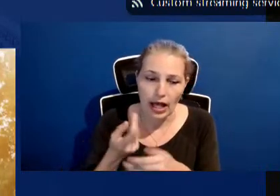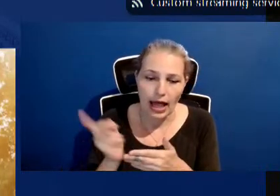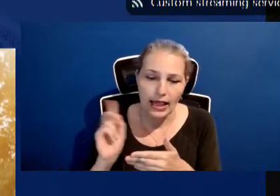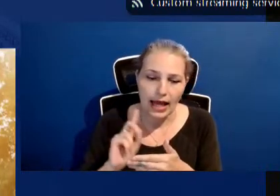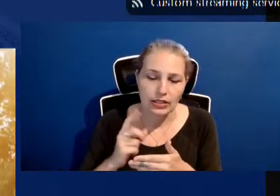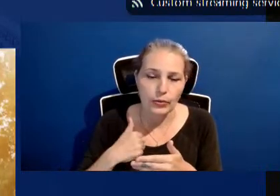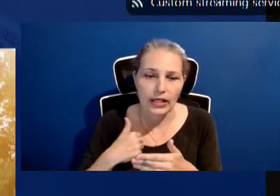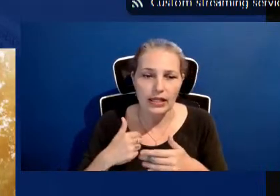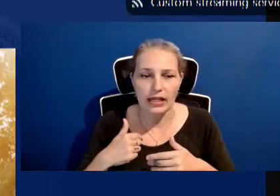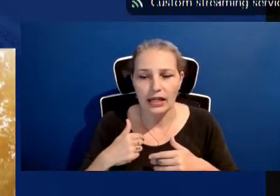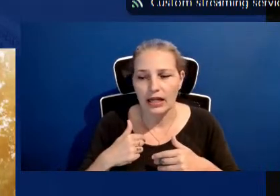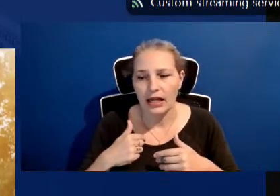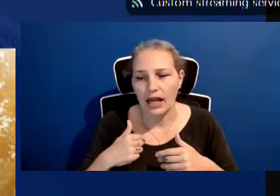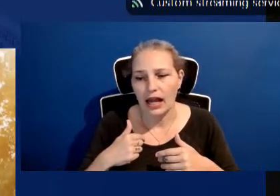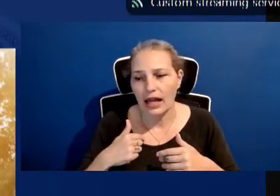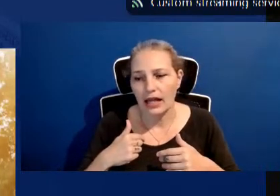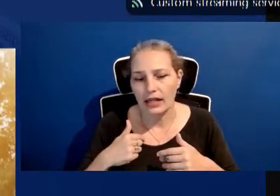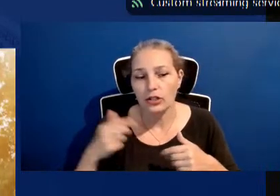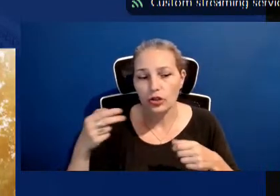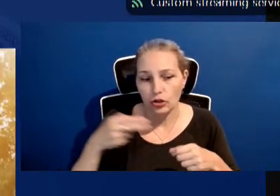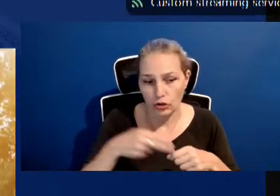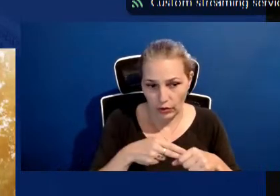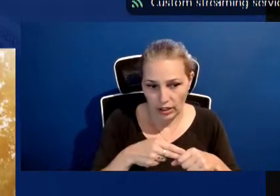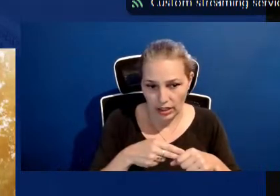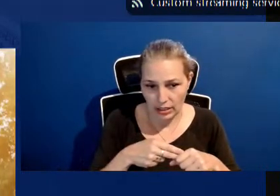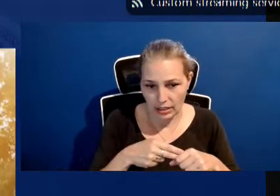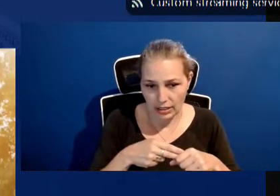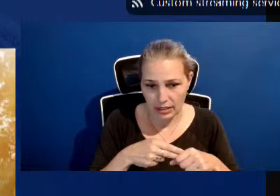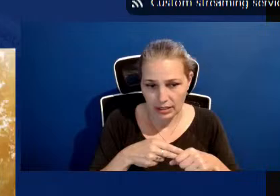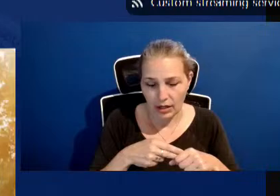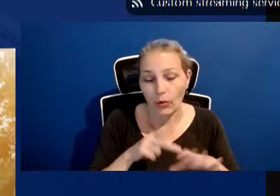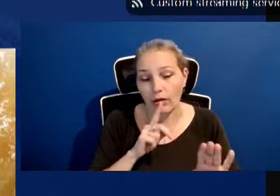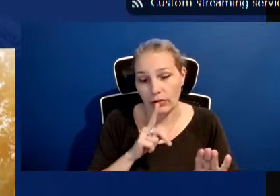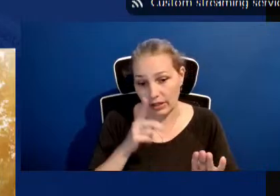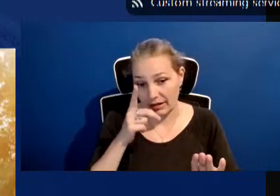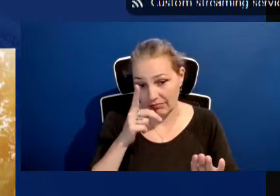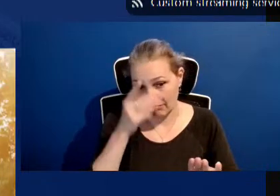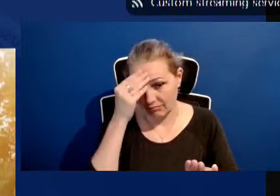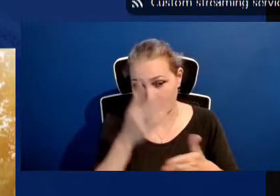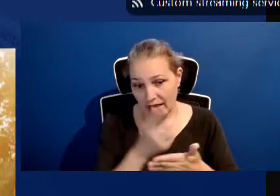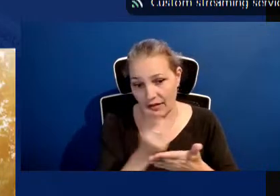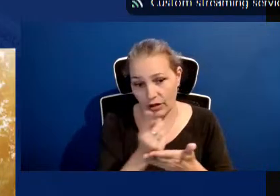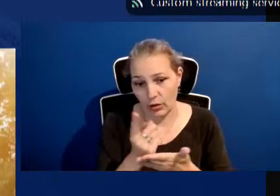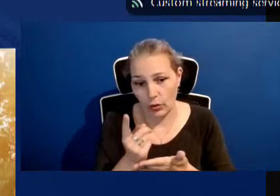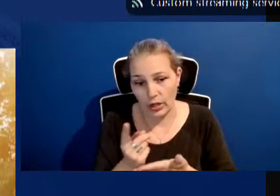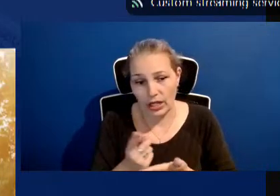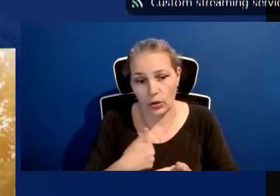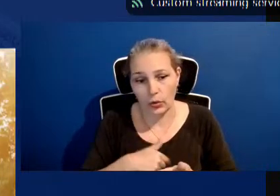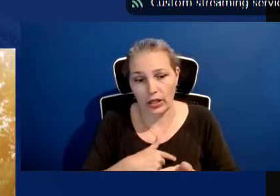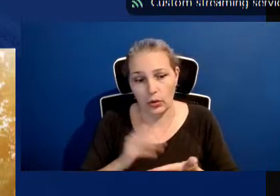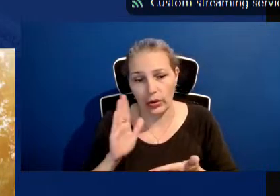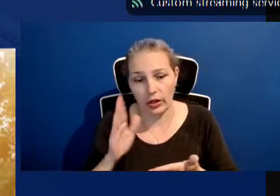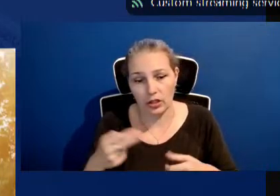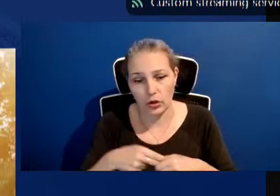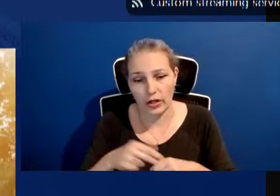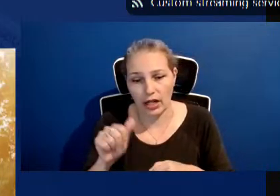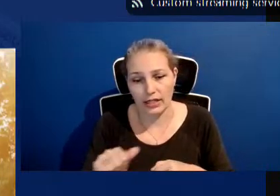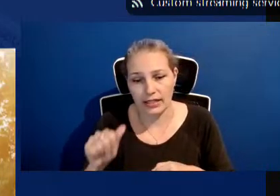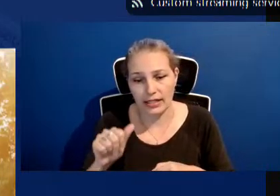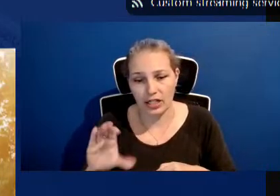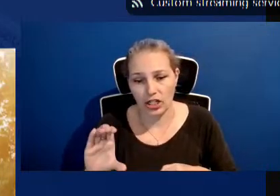I joined, and we're going to actually be joining the Altadena Chamber every week. For those of you who are Altadena businesses that have not